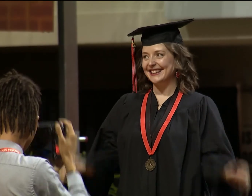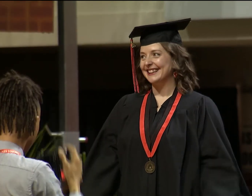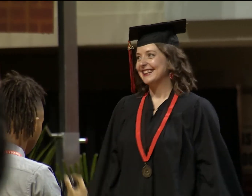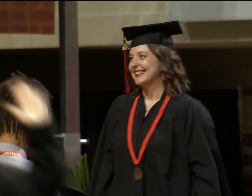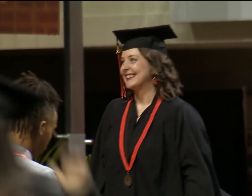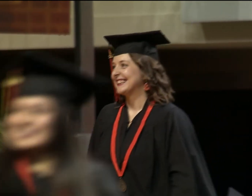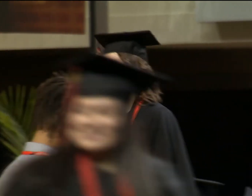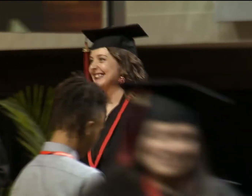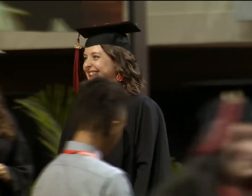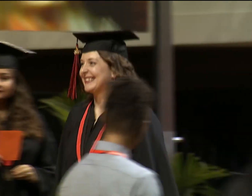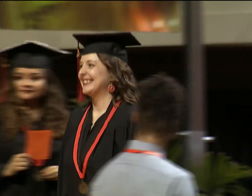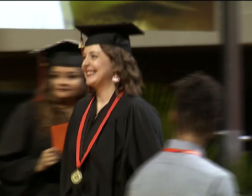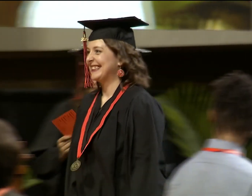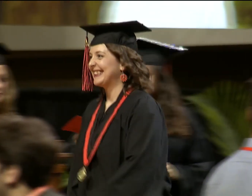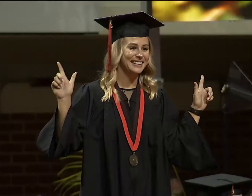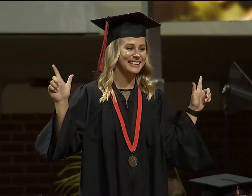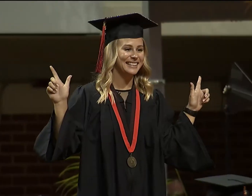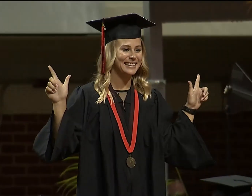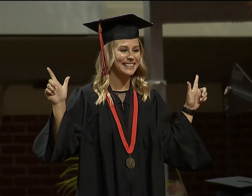Tiffany Scarlett Monday.